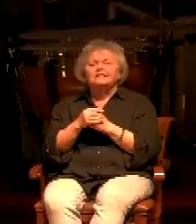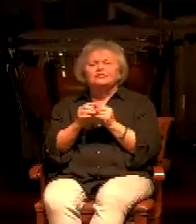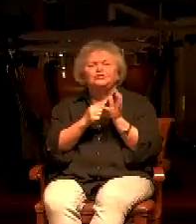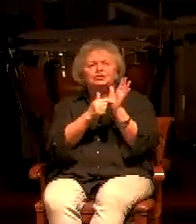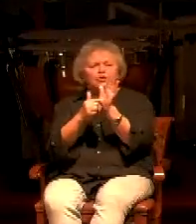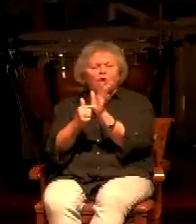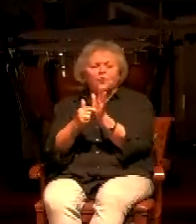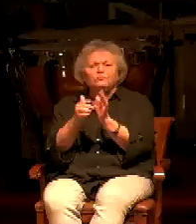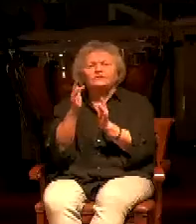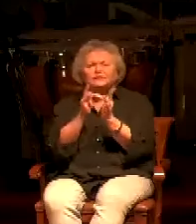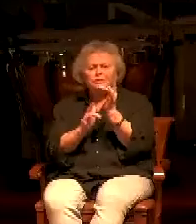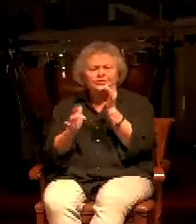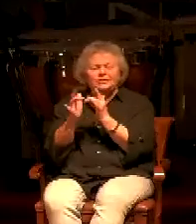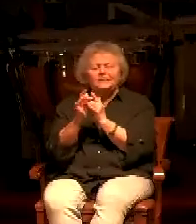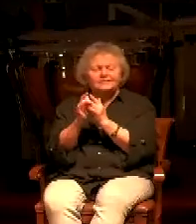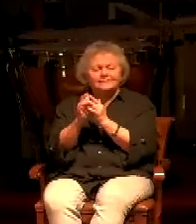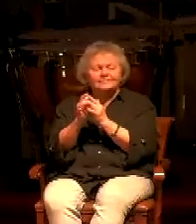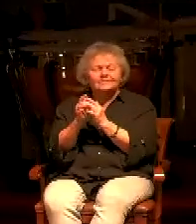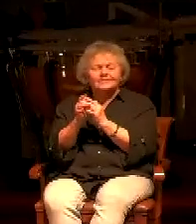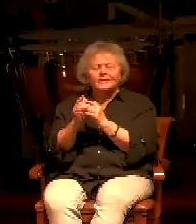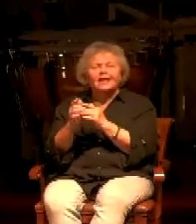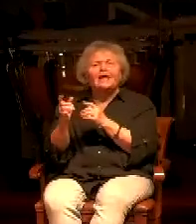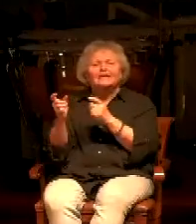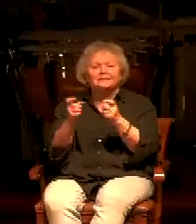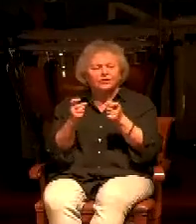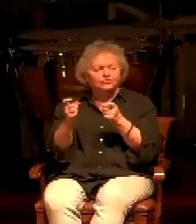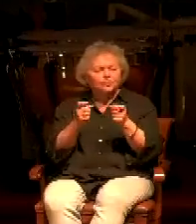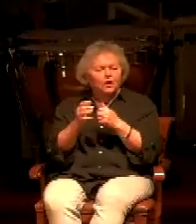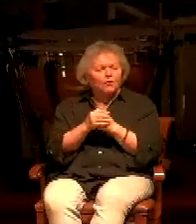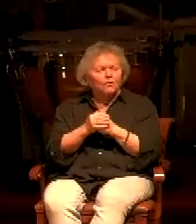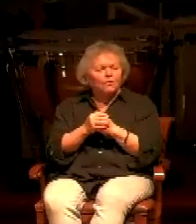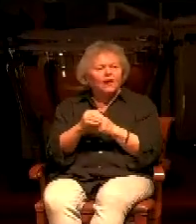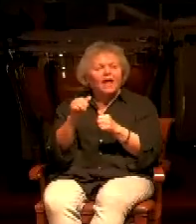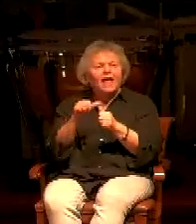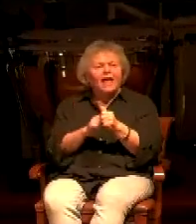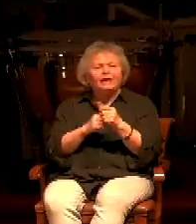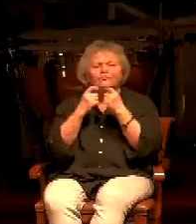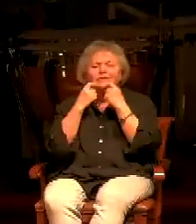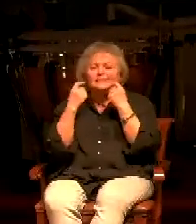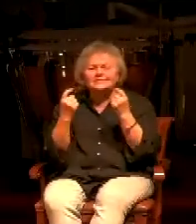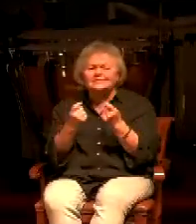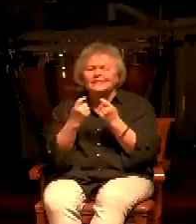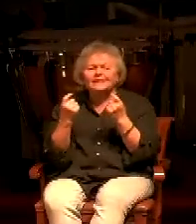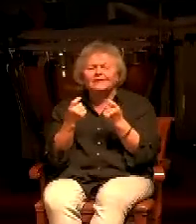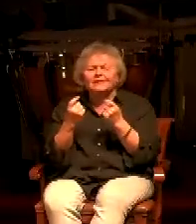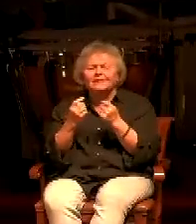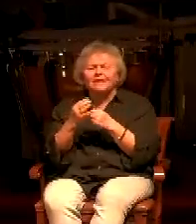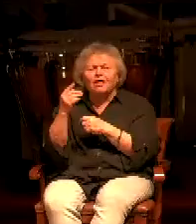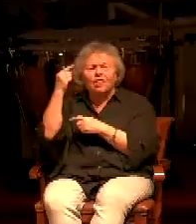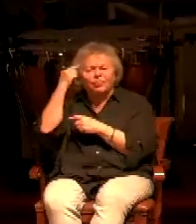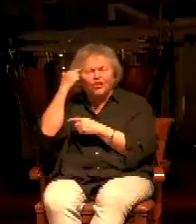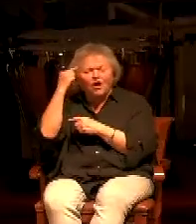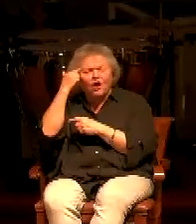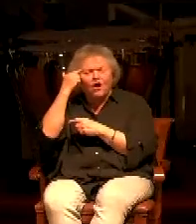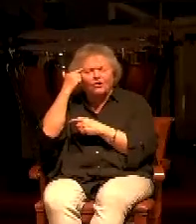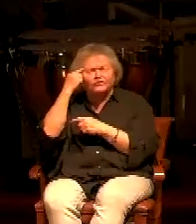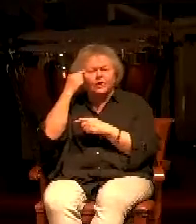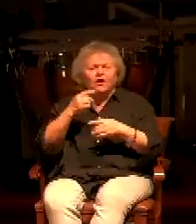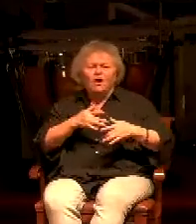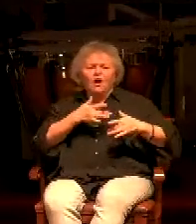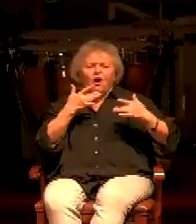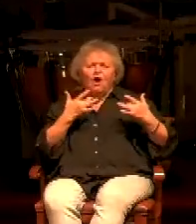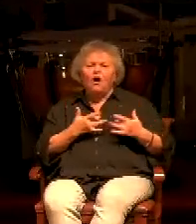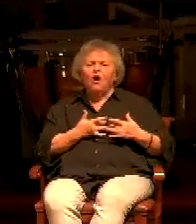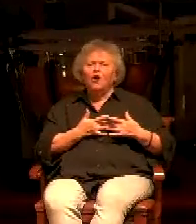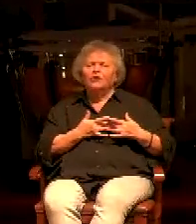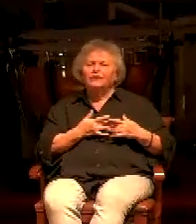is a declaration that God doesn't know what's best. You know what's best. Every sin you ever perform, every thought you ever think, every heart that moves away